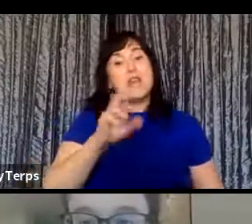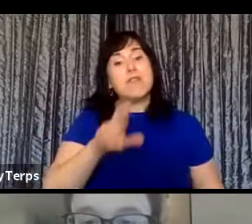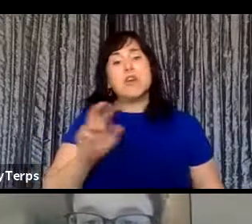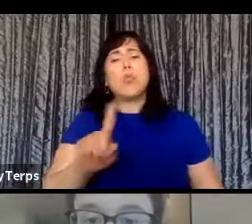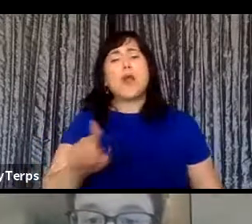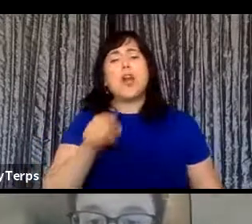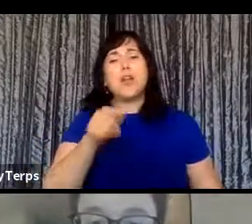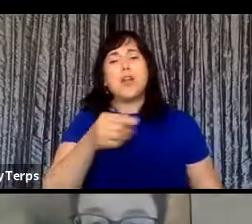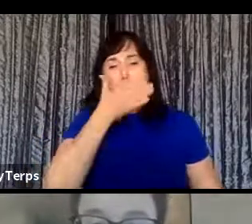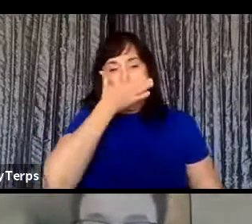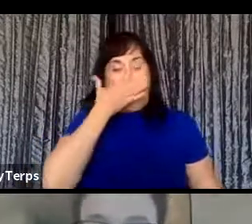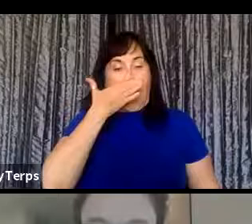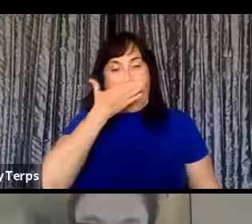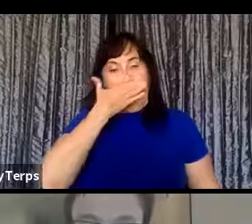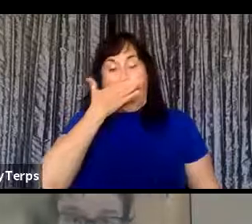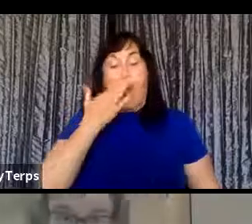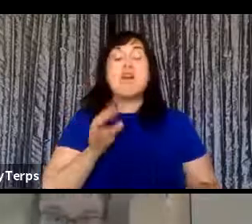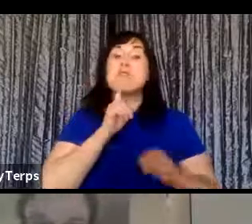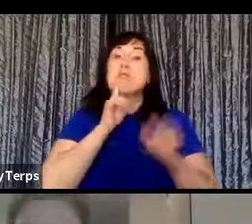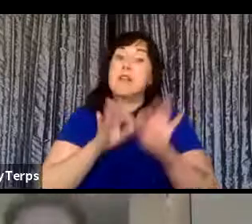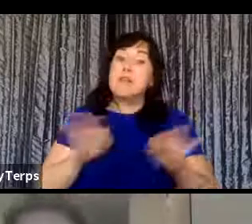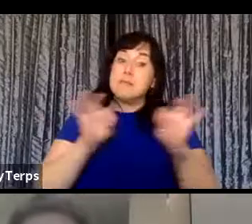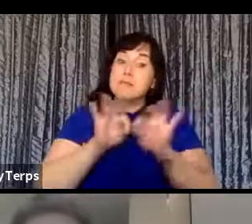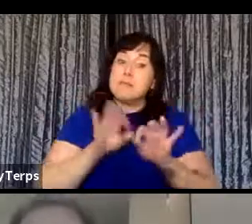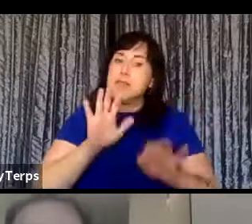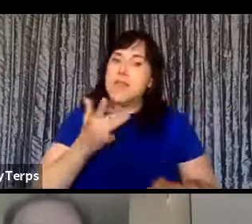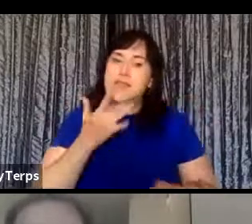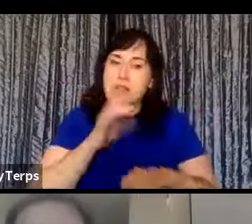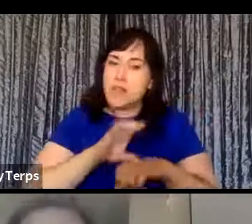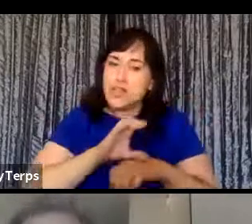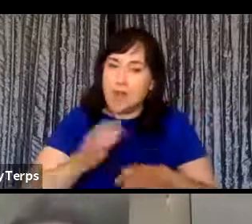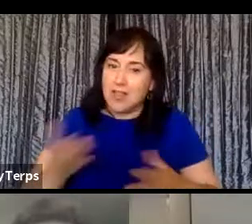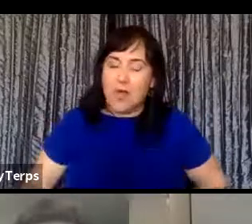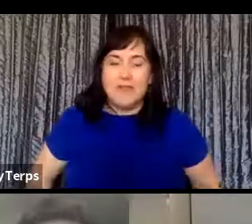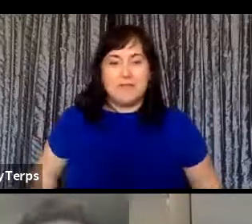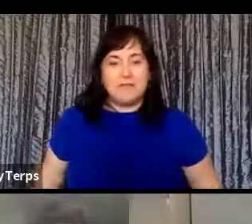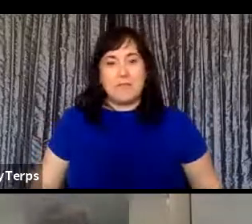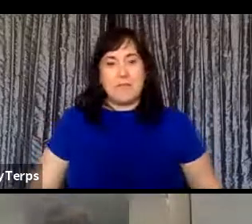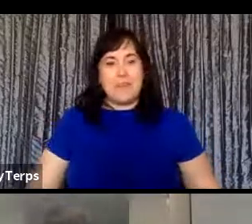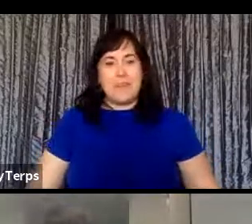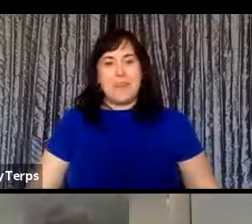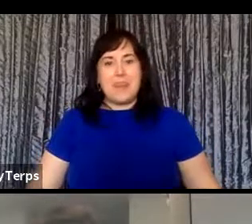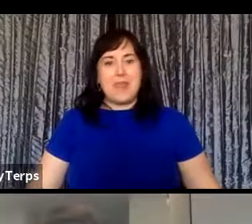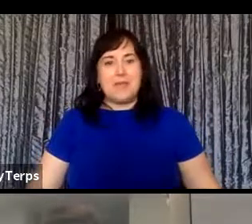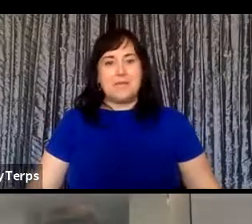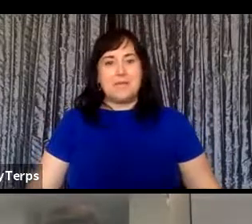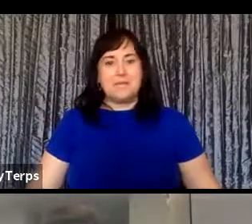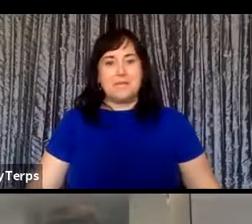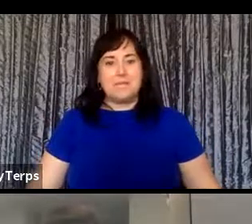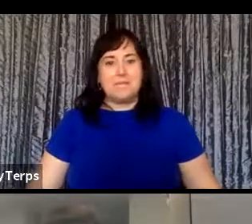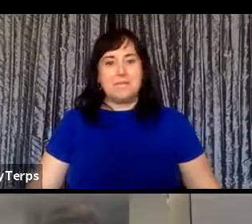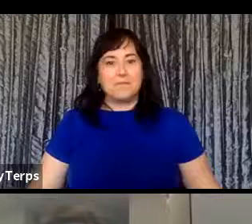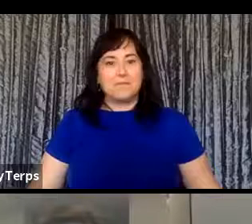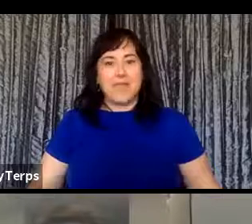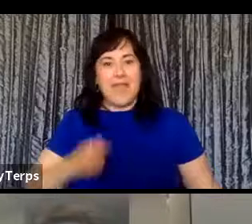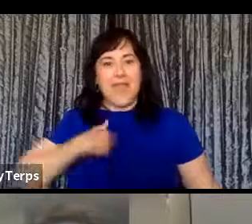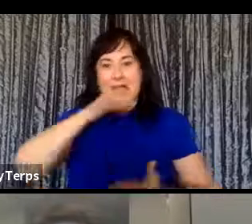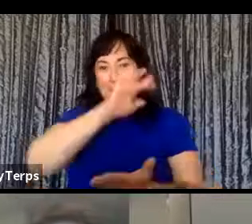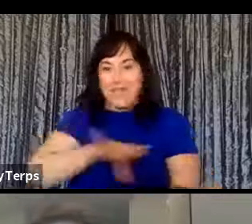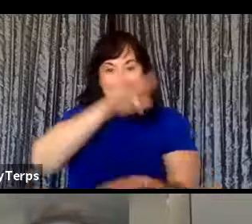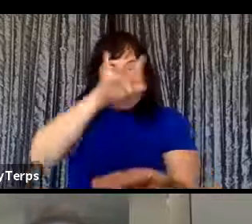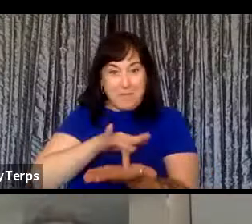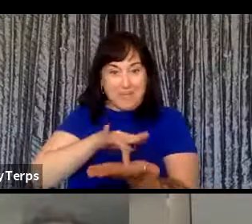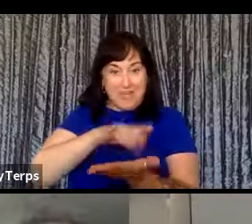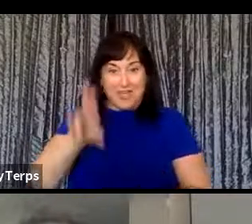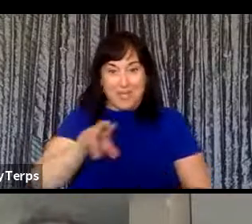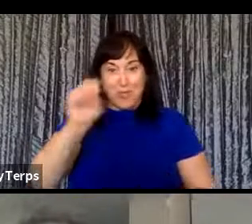are you? And really important question. What's your favorite chocolate? I'm right smack in the middle of the United States in the